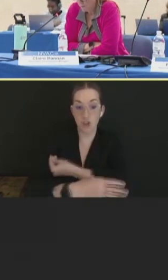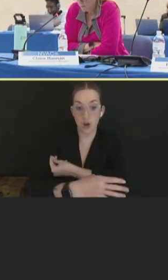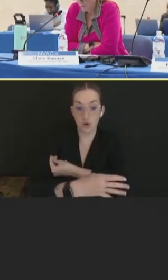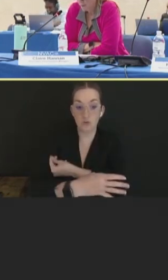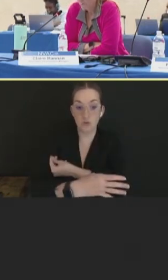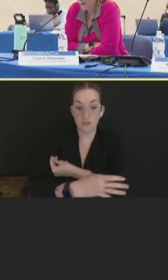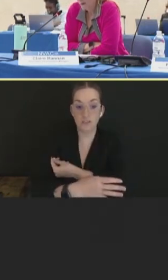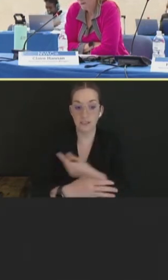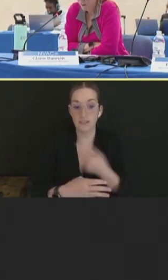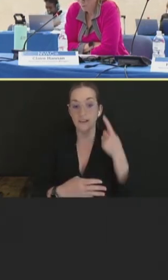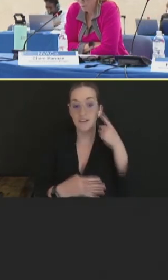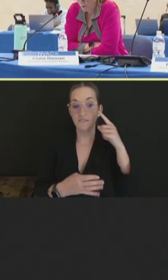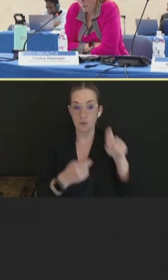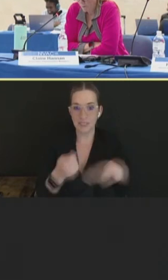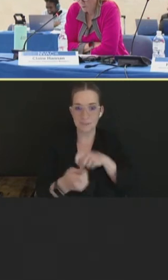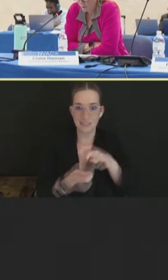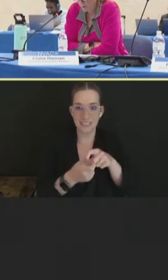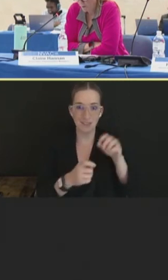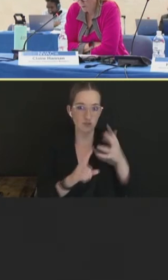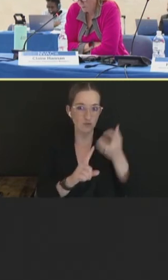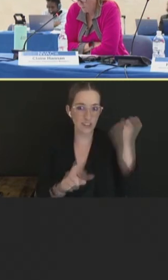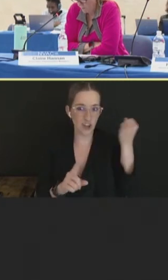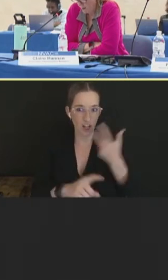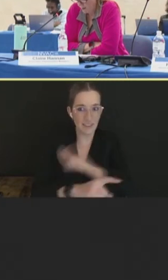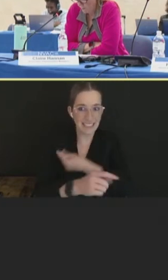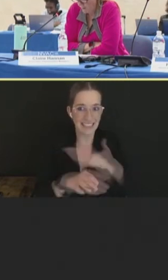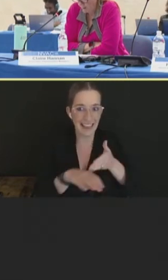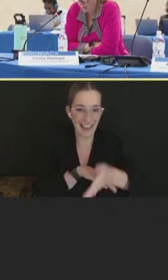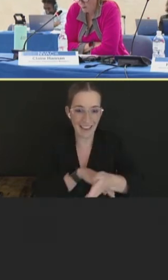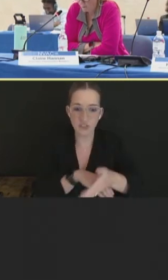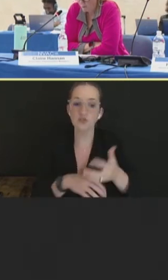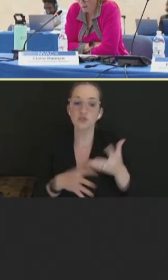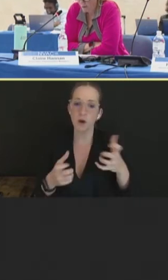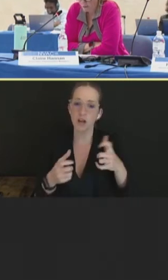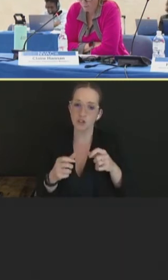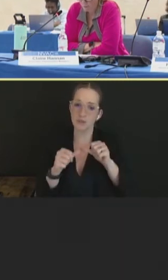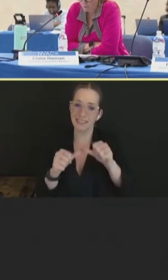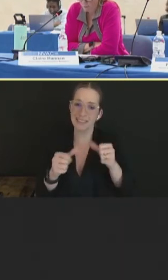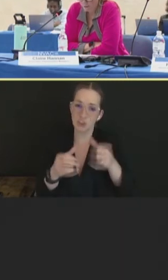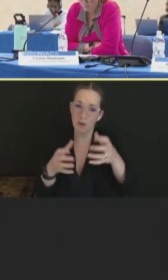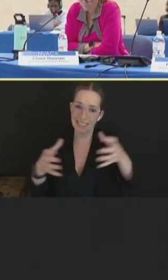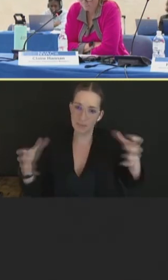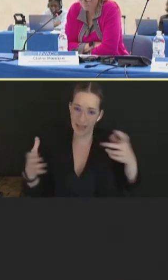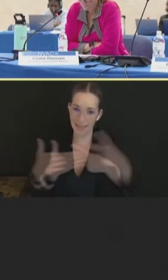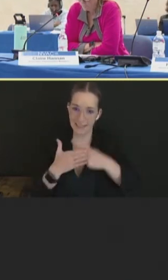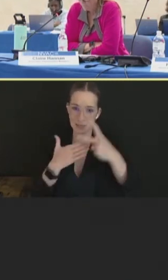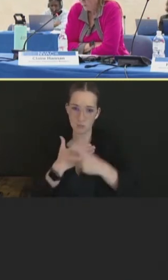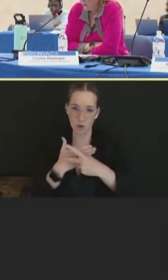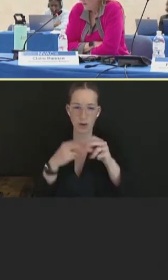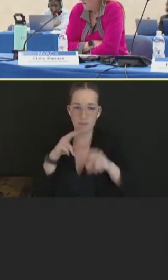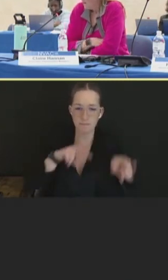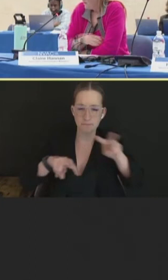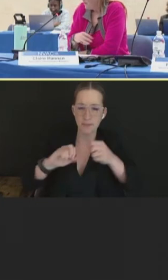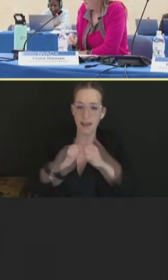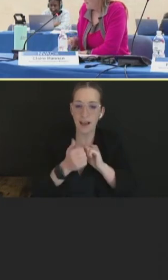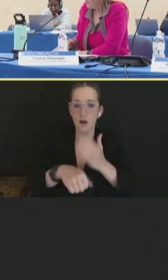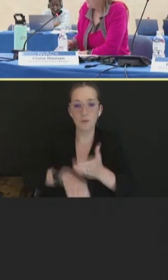continue to expand this program and also to continue to evaluate and look at how we can improve it.